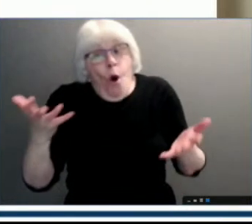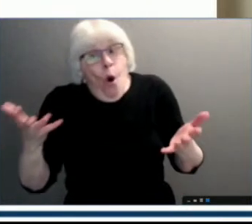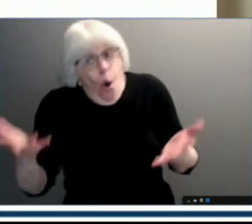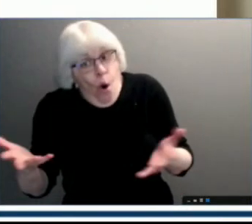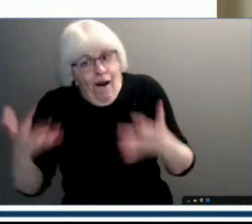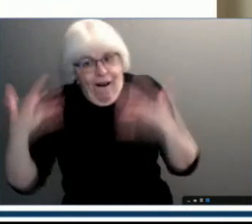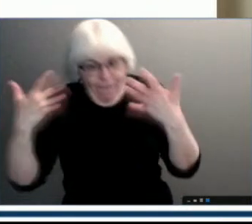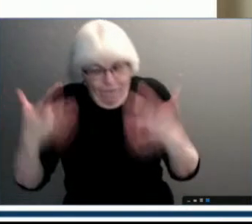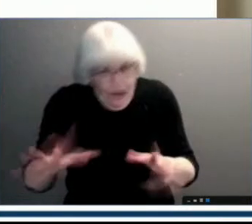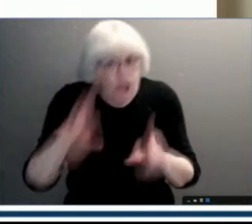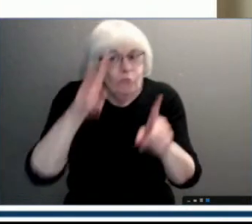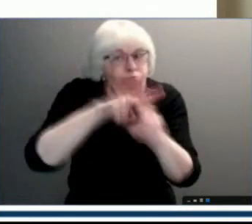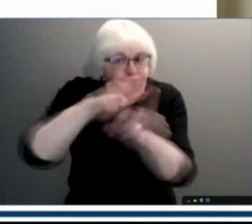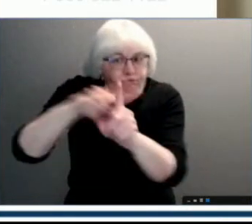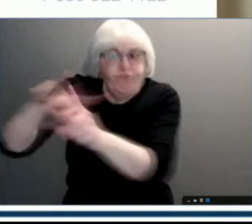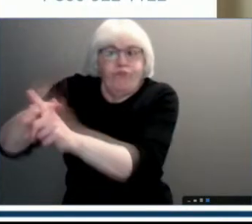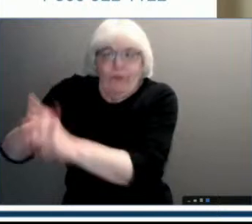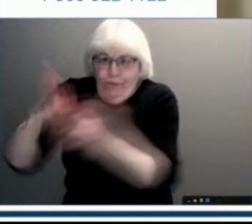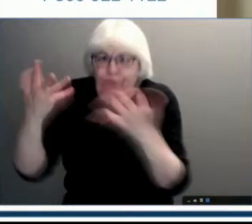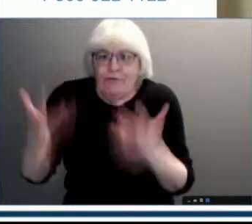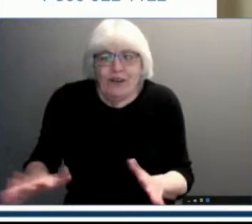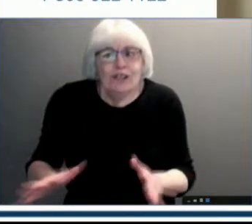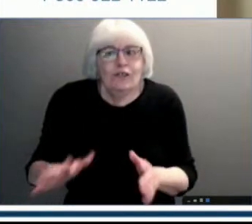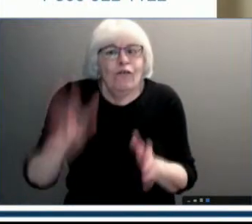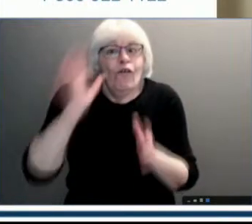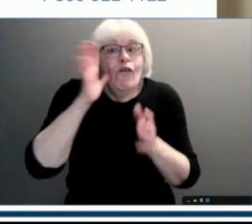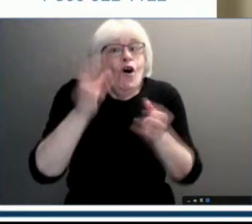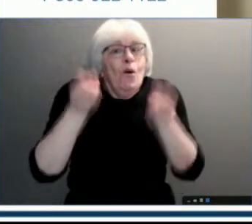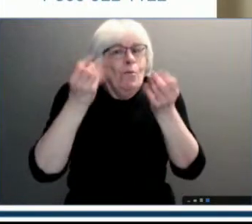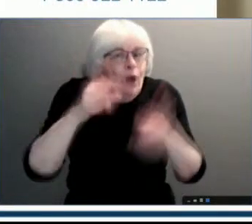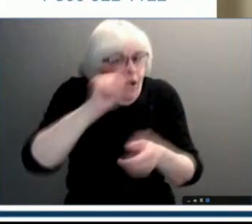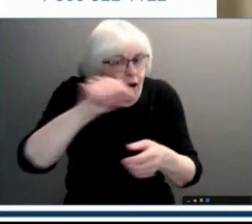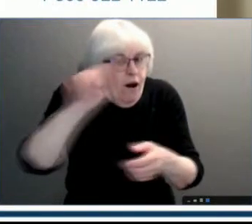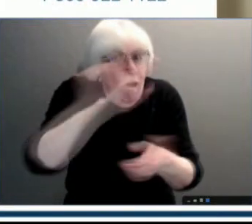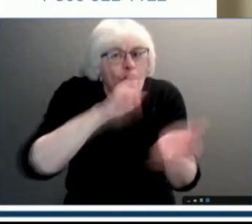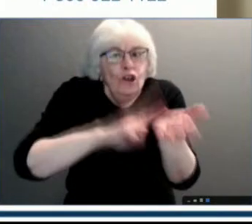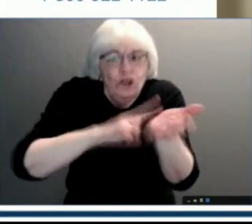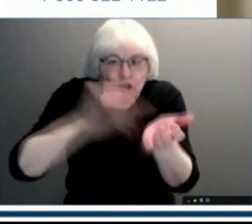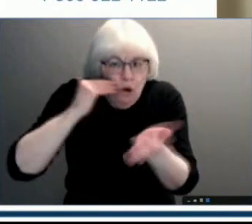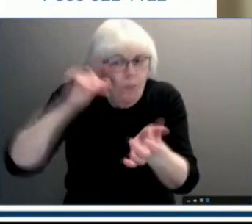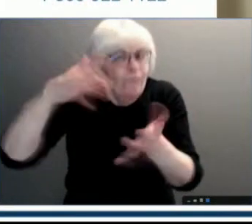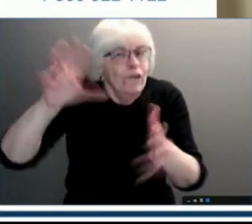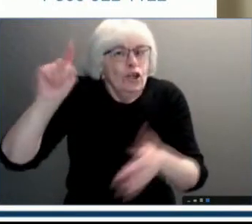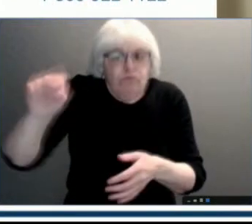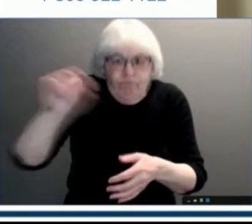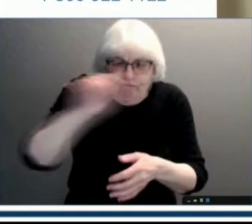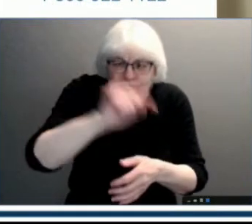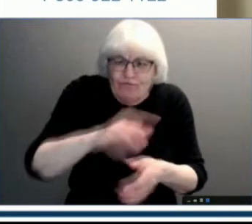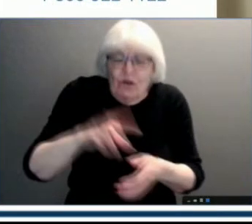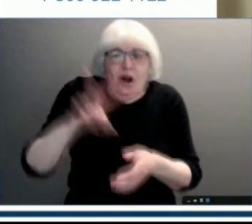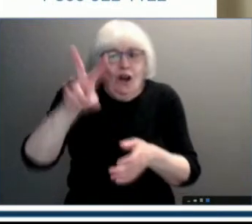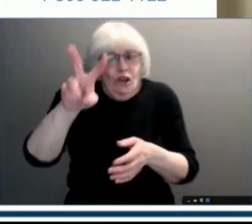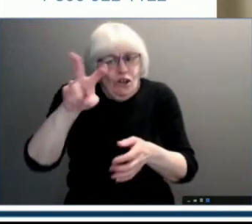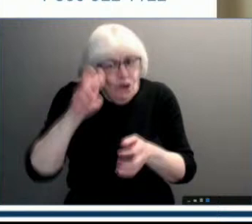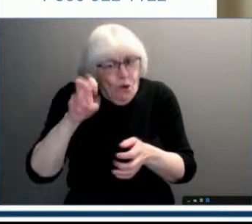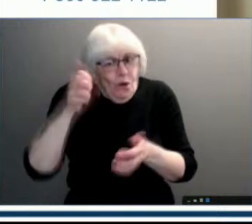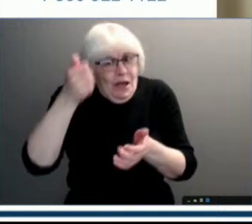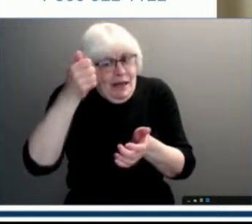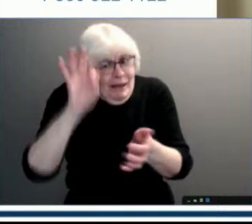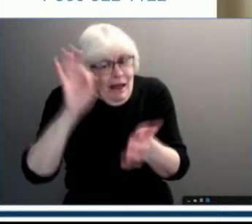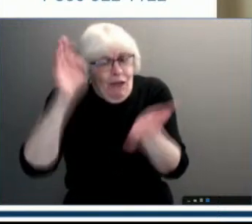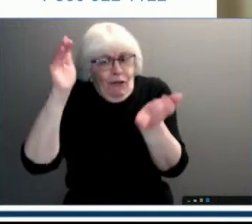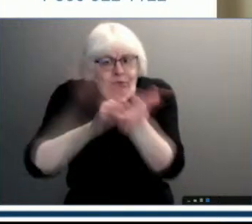long-term care residents. So we recognize that that's a significant number. 219 is nothing to scoff